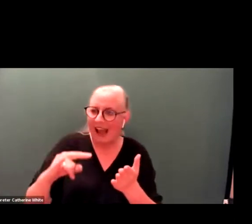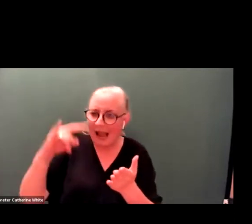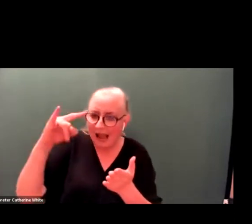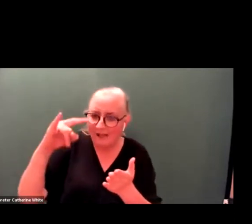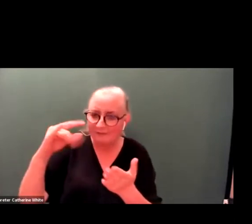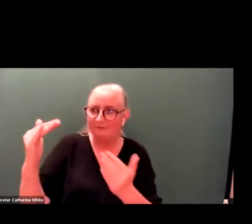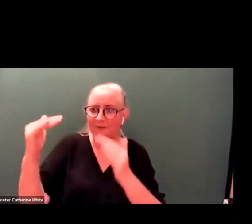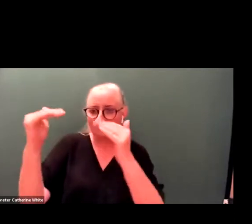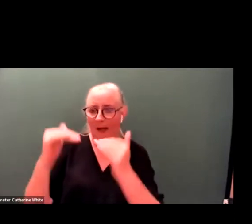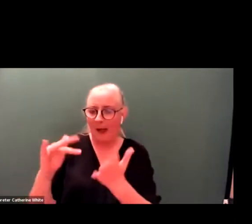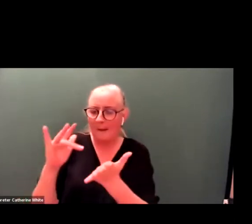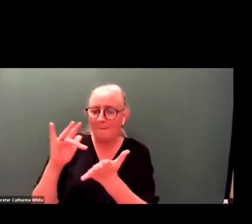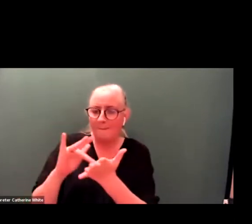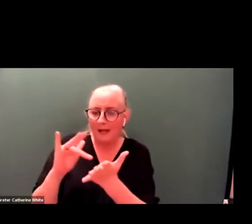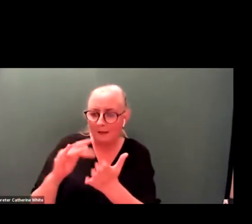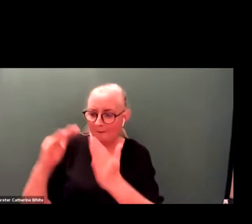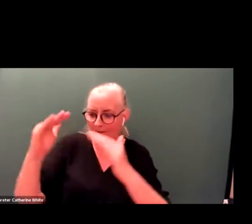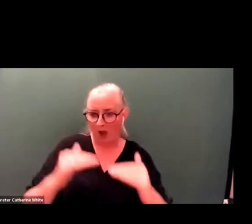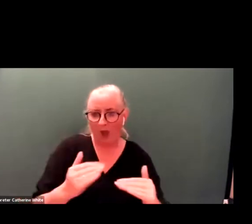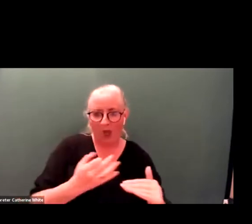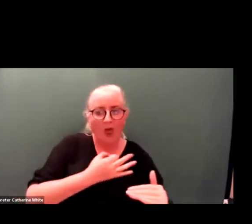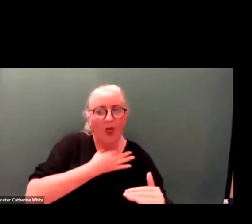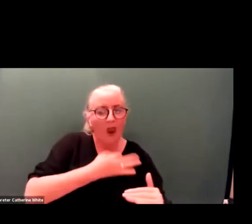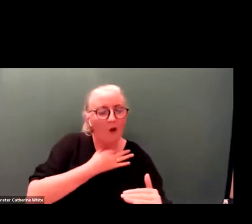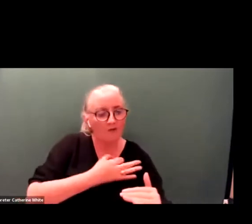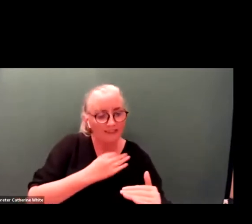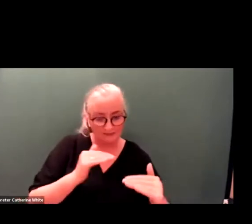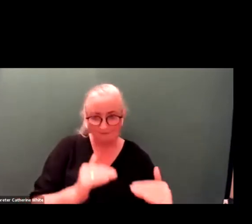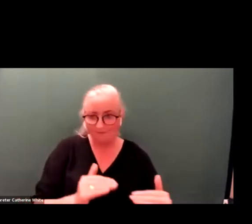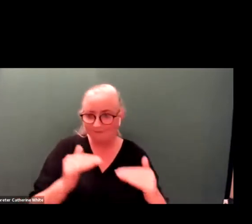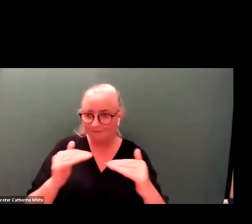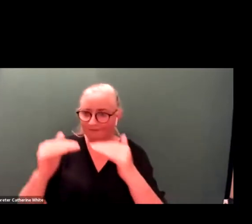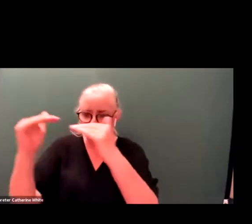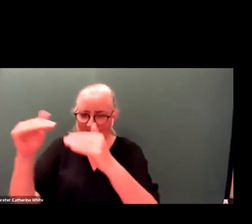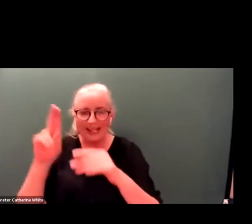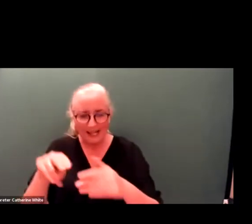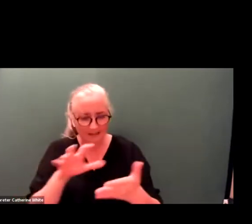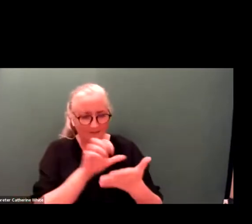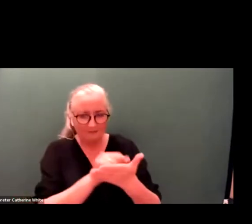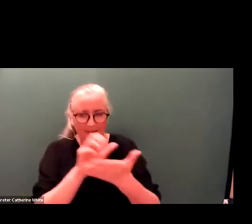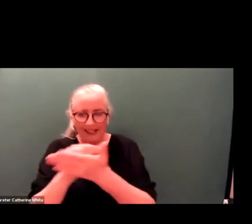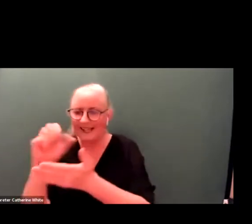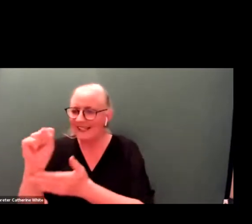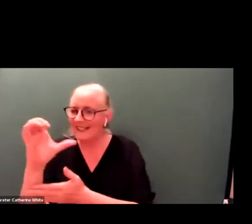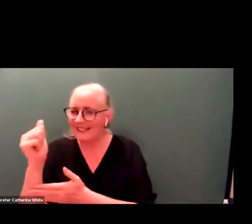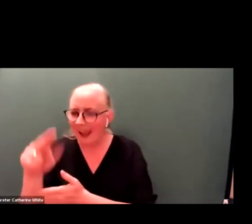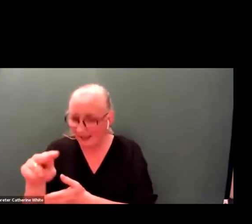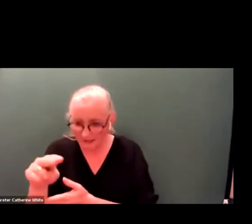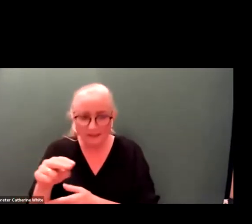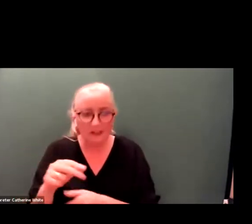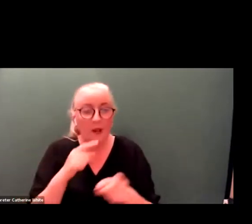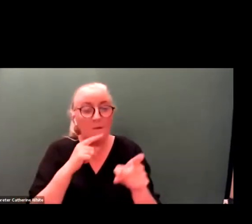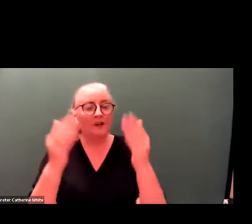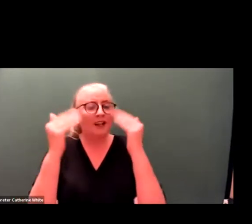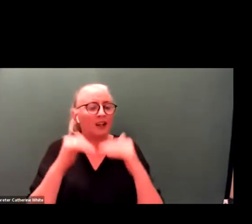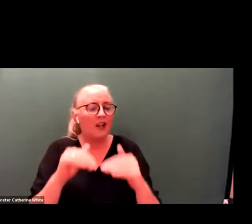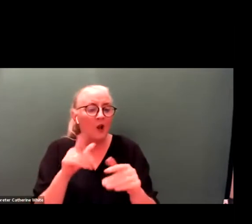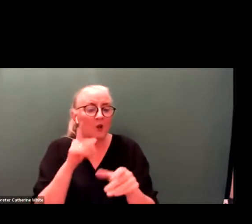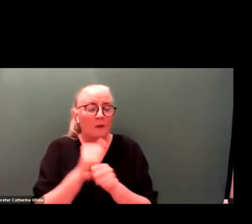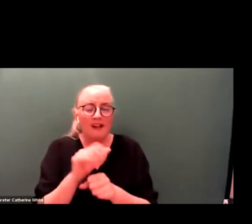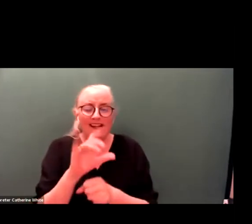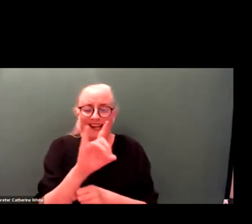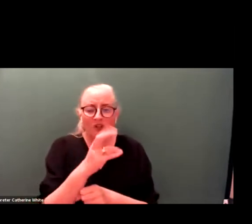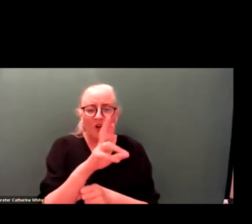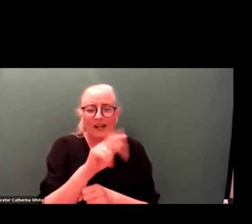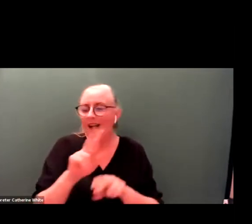low risk and determine whether you need a DEXA scan based on that. Before we talk about HRT, I just want to quickly mention some non-hormonal